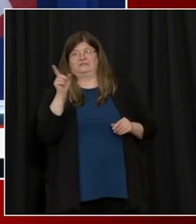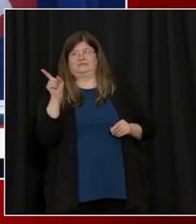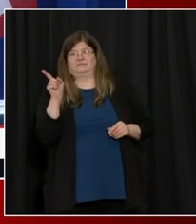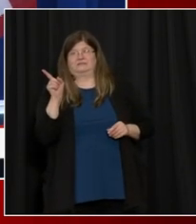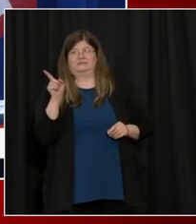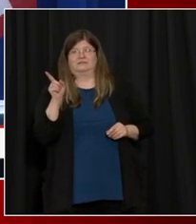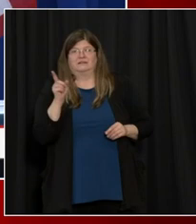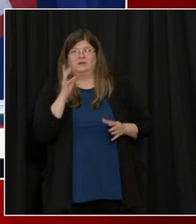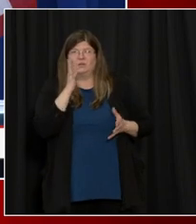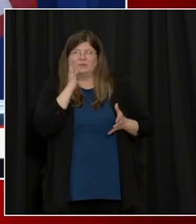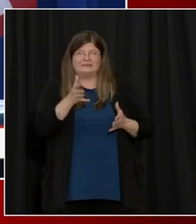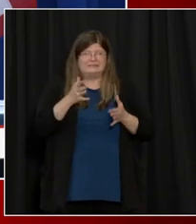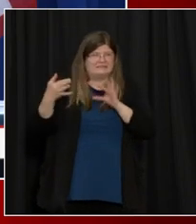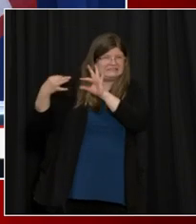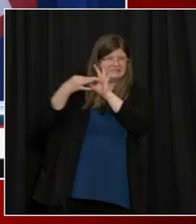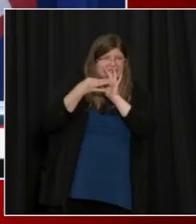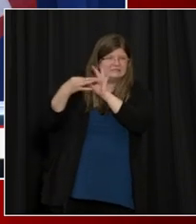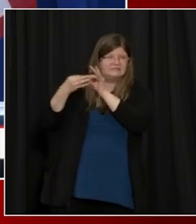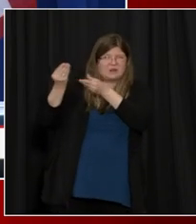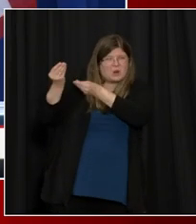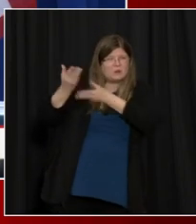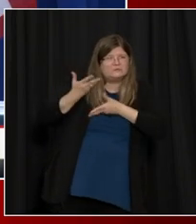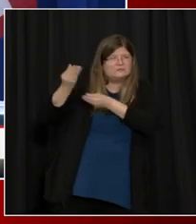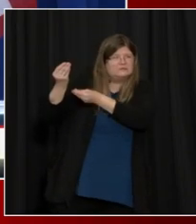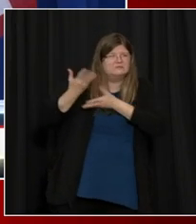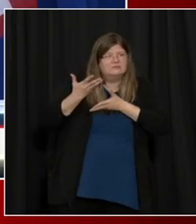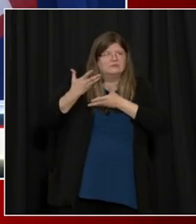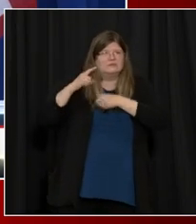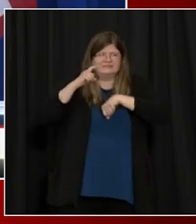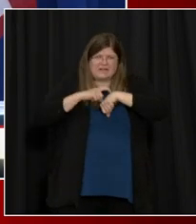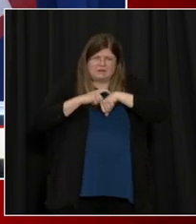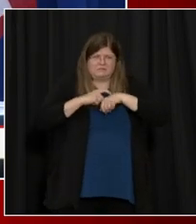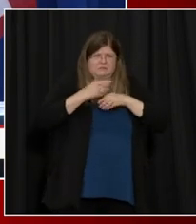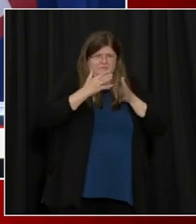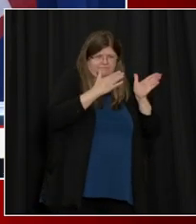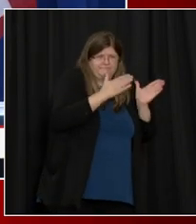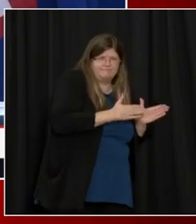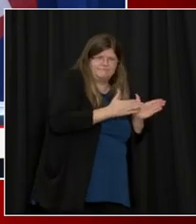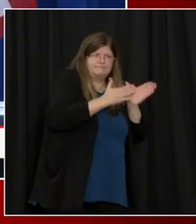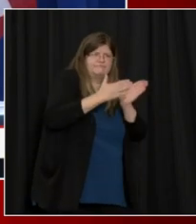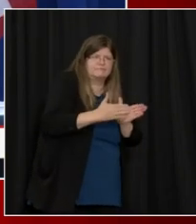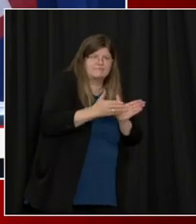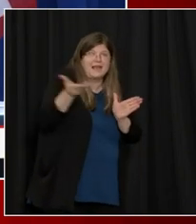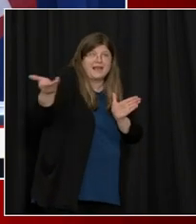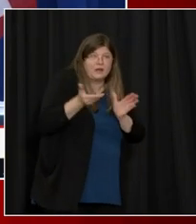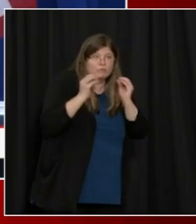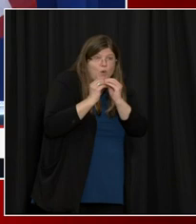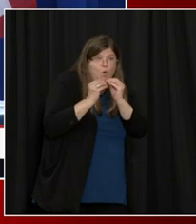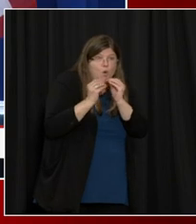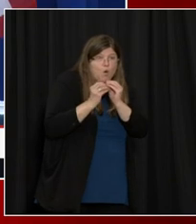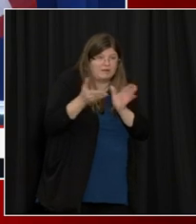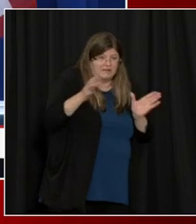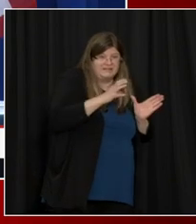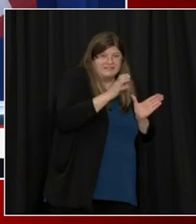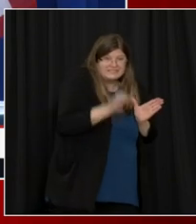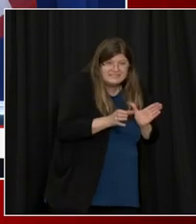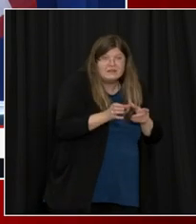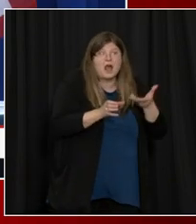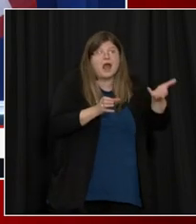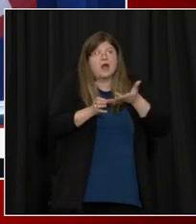us know when we need to bring on all of the numbers. I think where we'll be by June 1st is